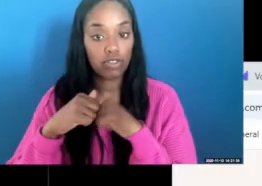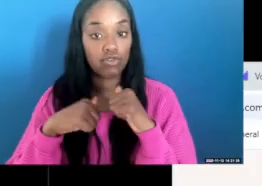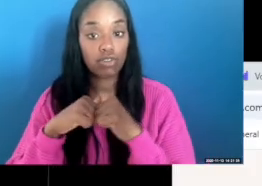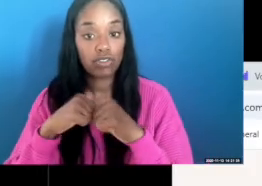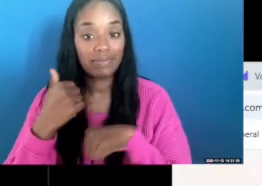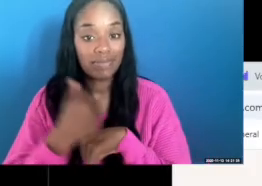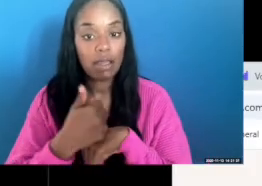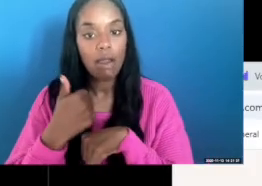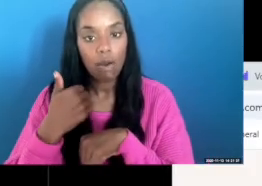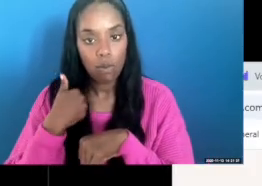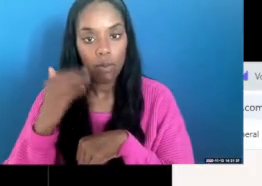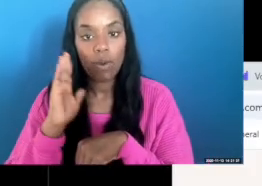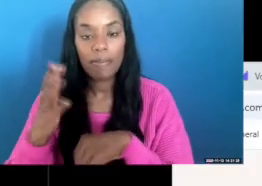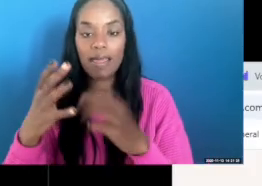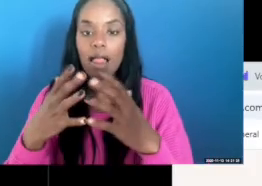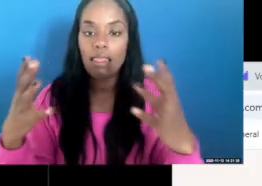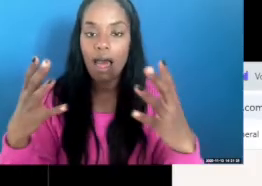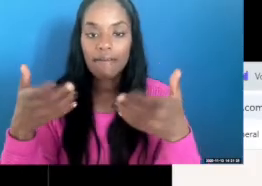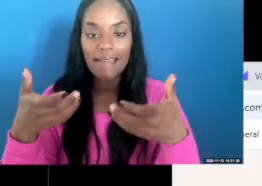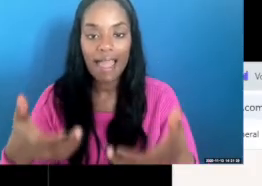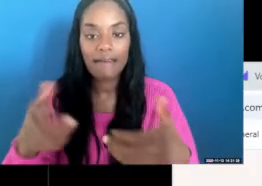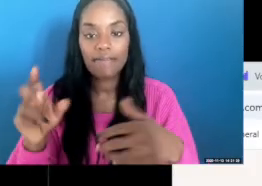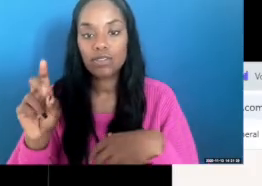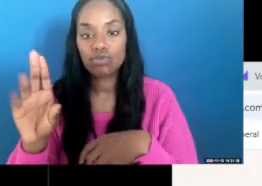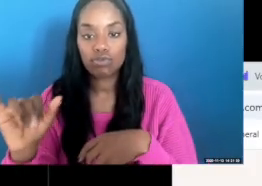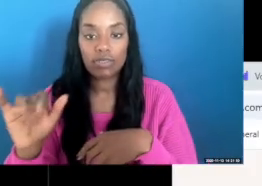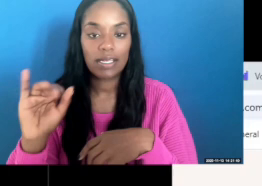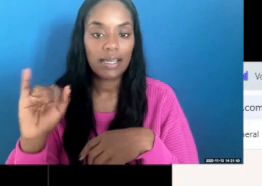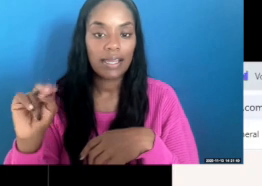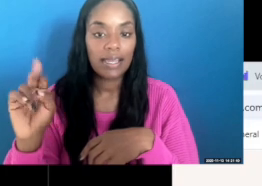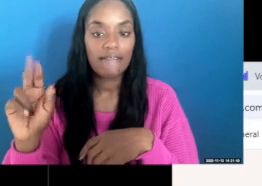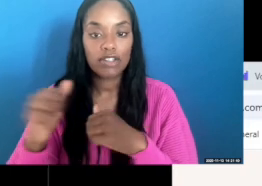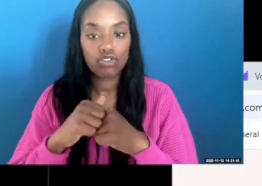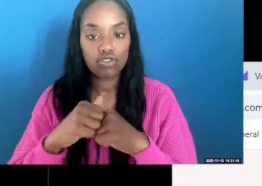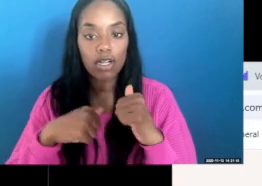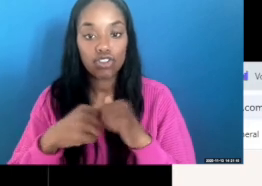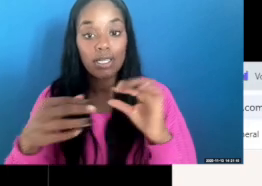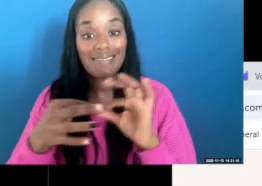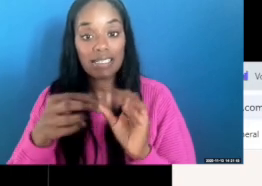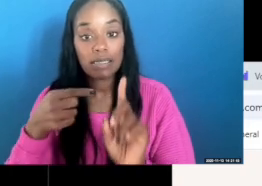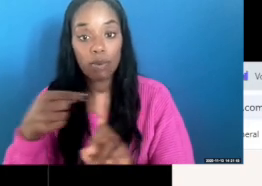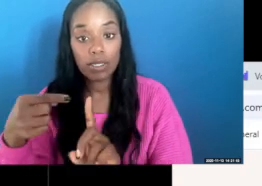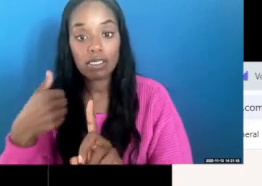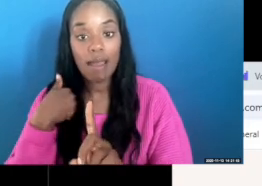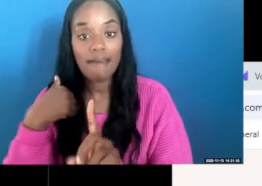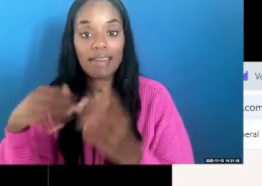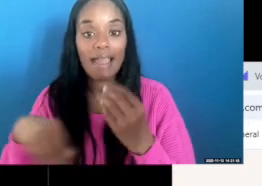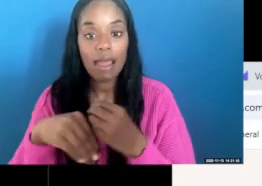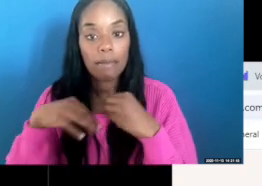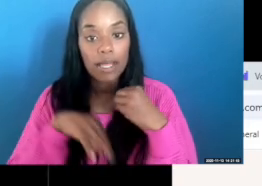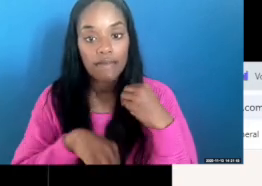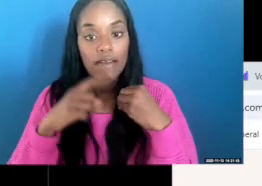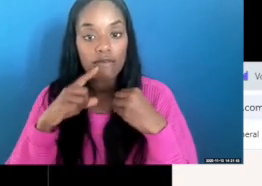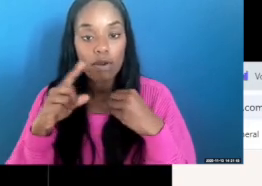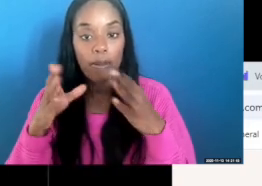that, can work in some areas like Southern California, maybe, where if you were to look at a map of the infrastructure that was going